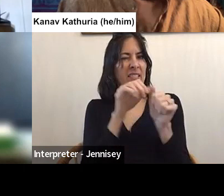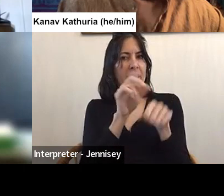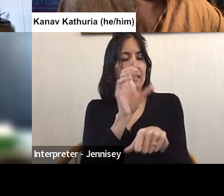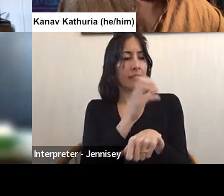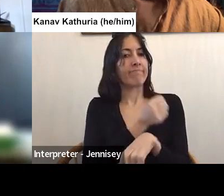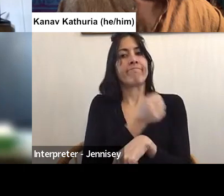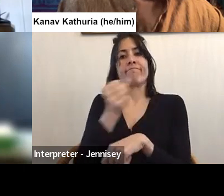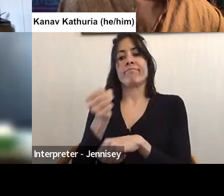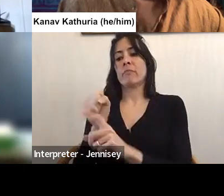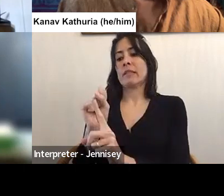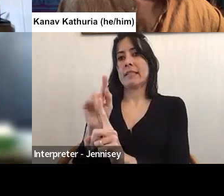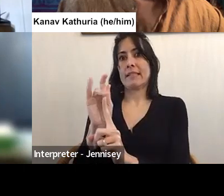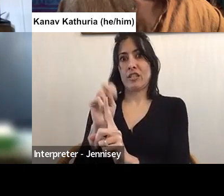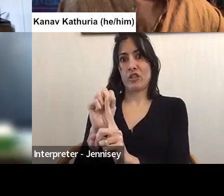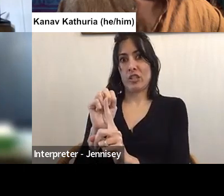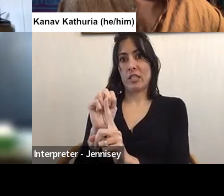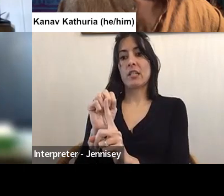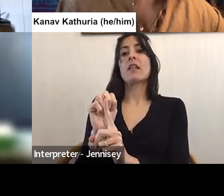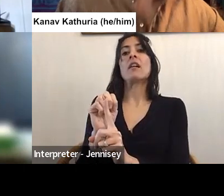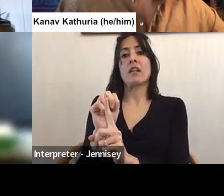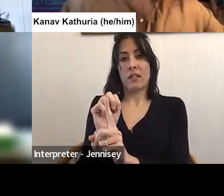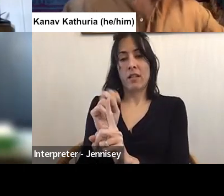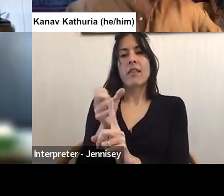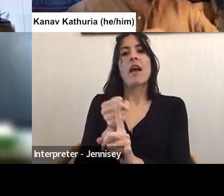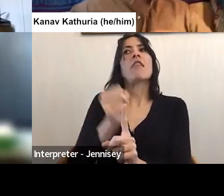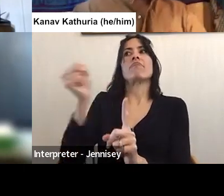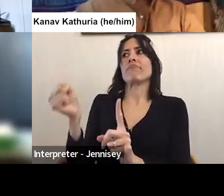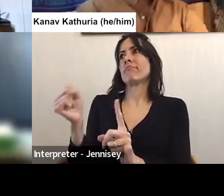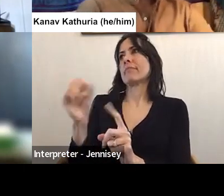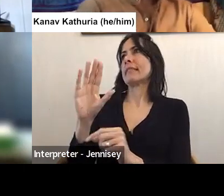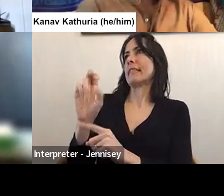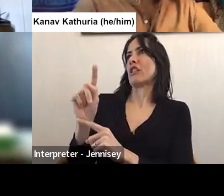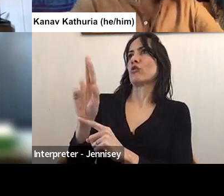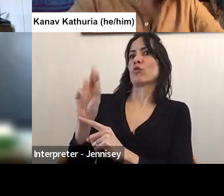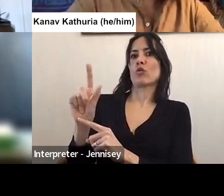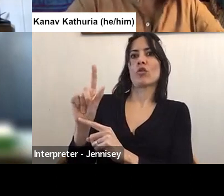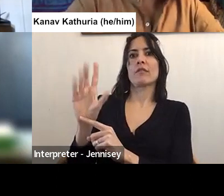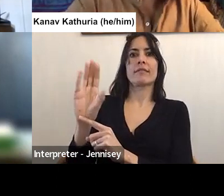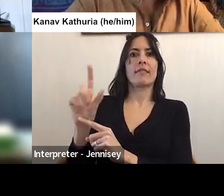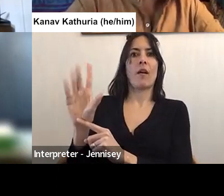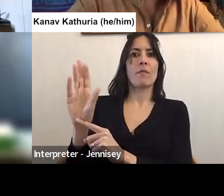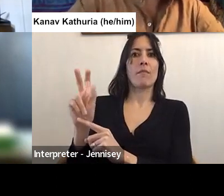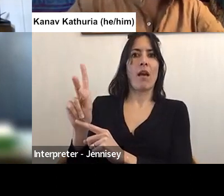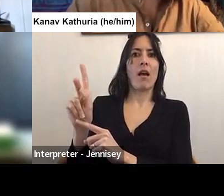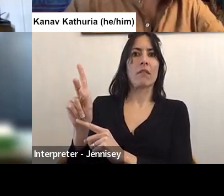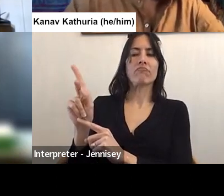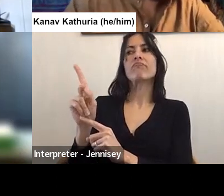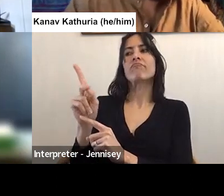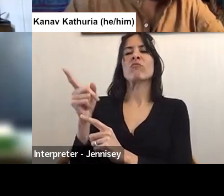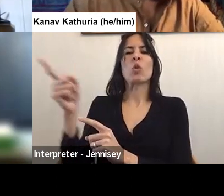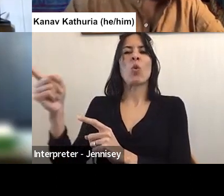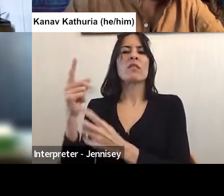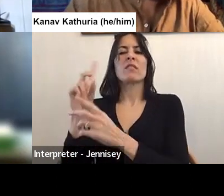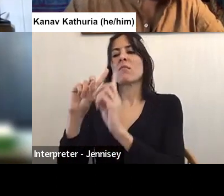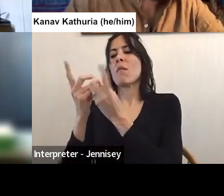from the station, you're taken to this huge building called Central Cell Block. And you're put into DC or DOC custody. And this